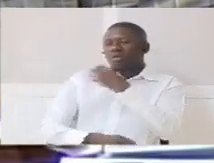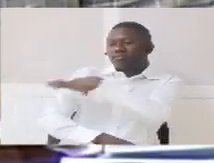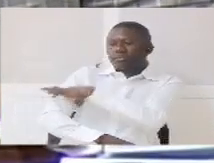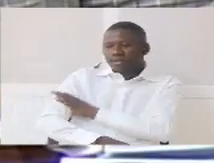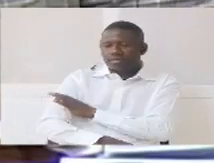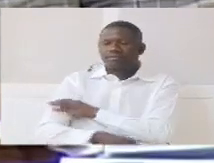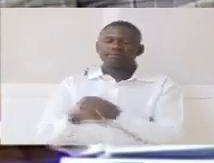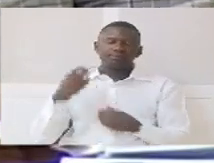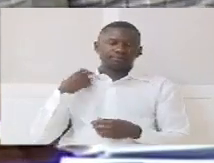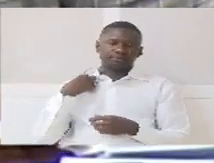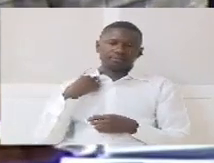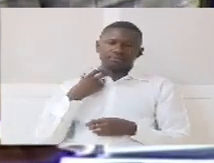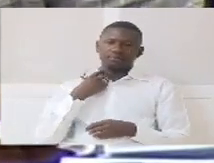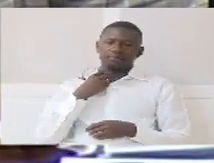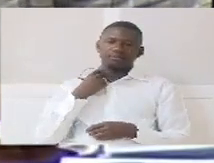up at